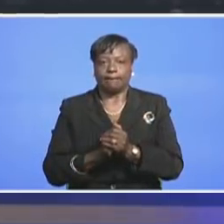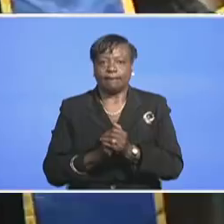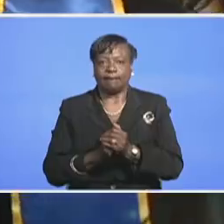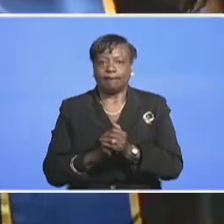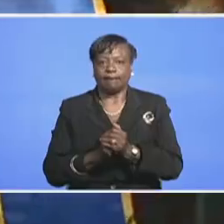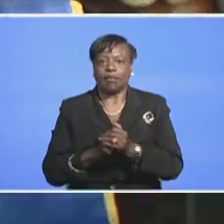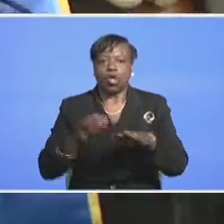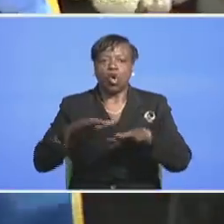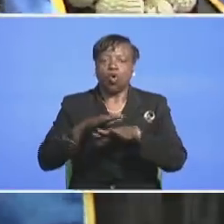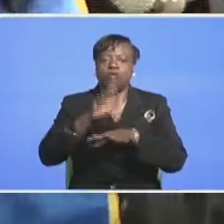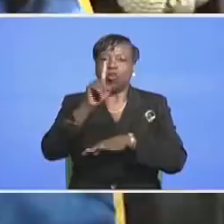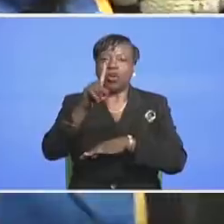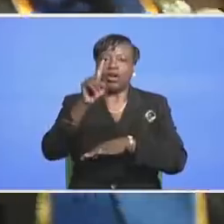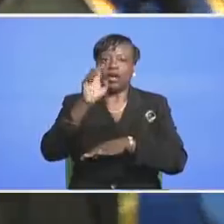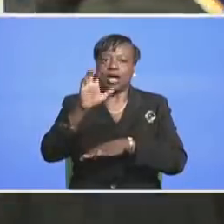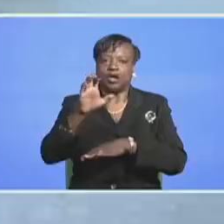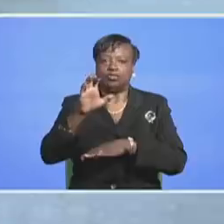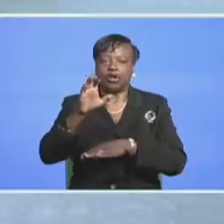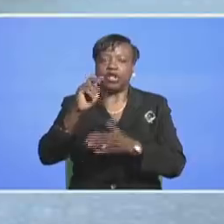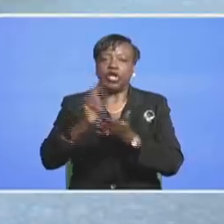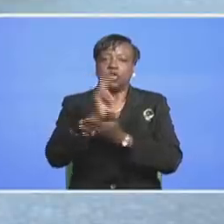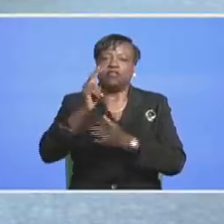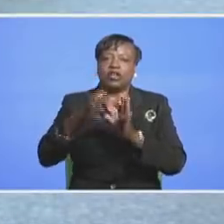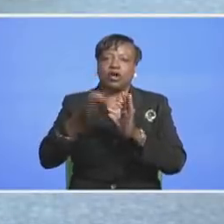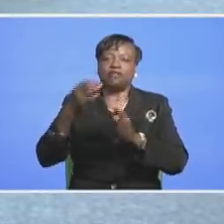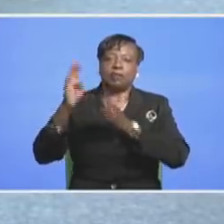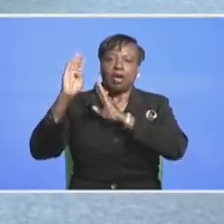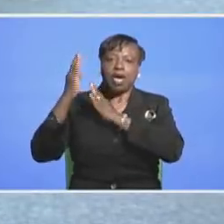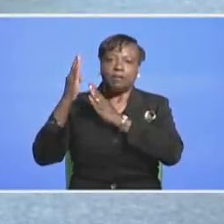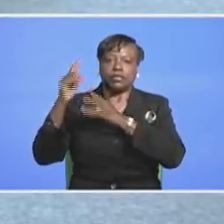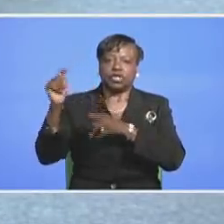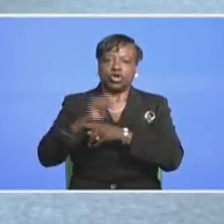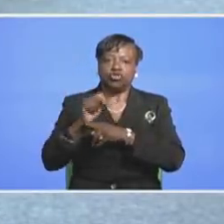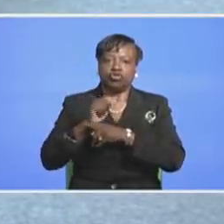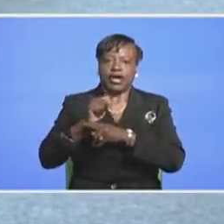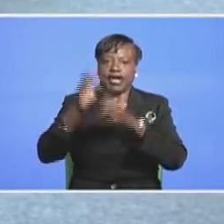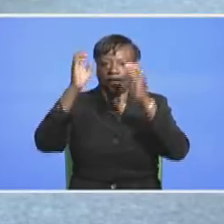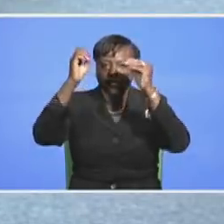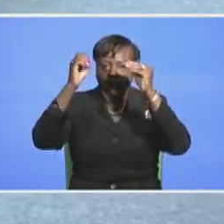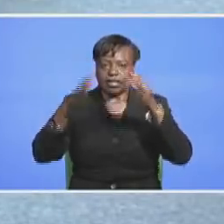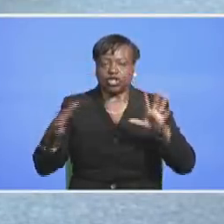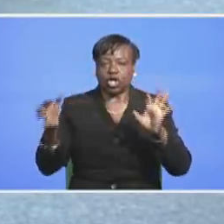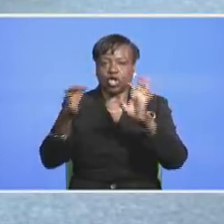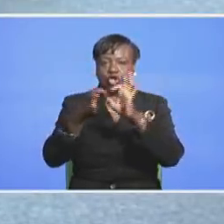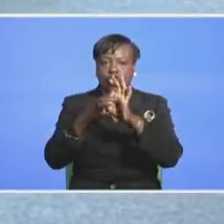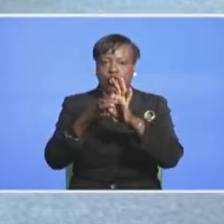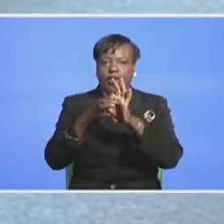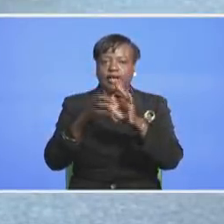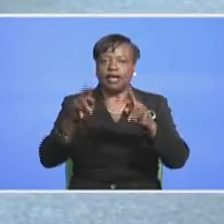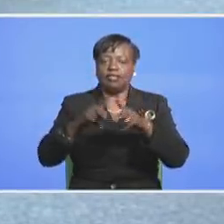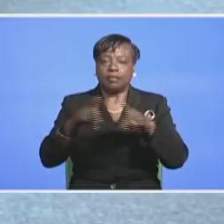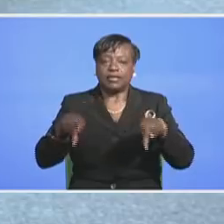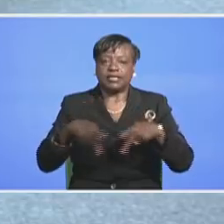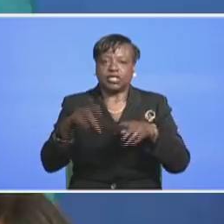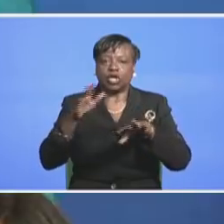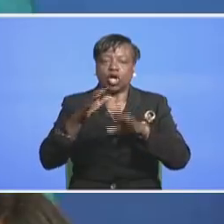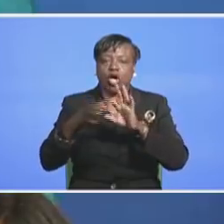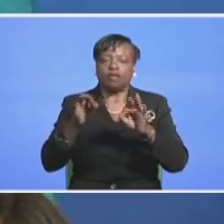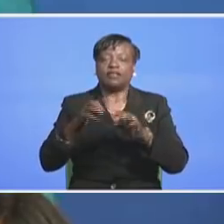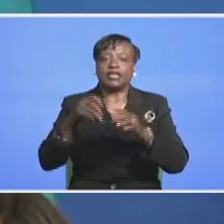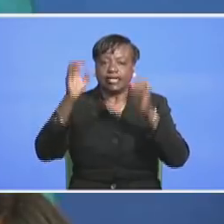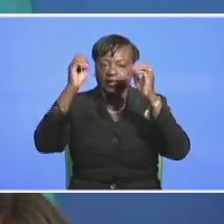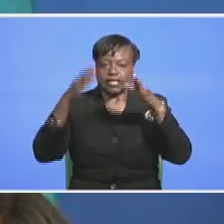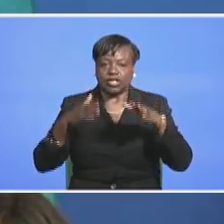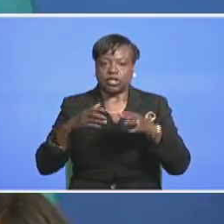Over 100 University of the Bahamas trained teachers officially joined the ranks of that noble profession following a commissioning ceremony at the